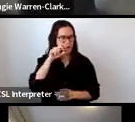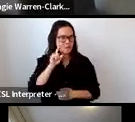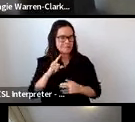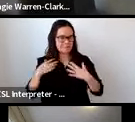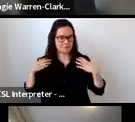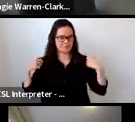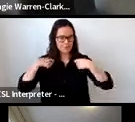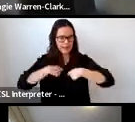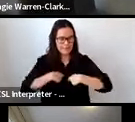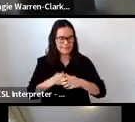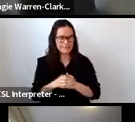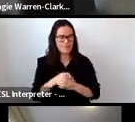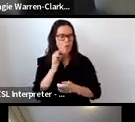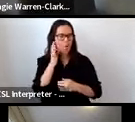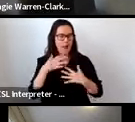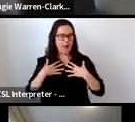shirt.